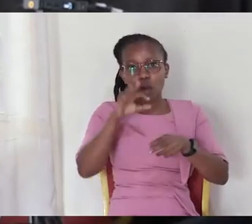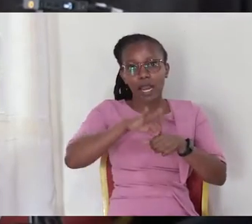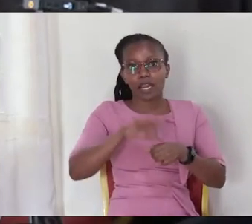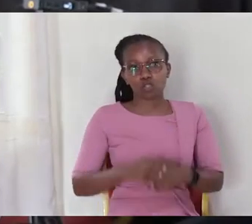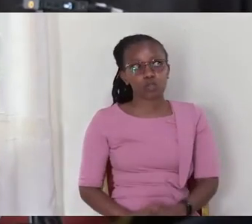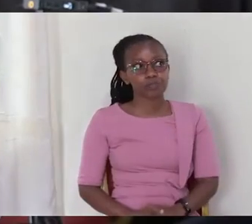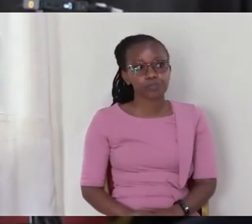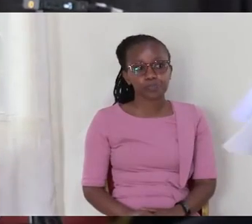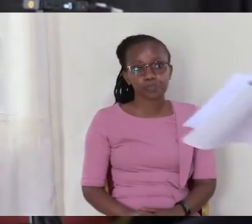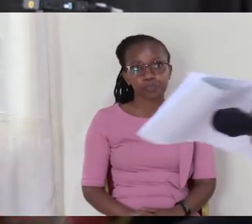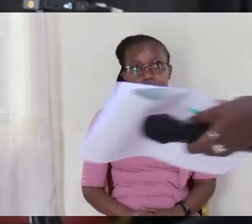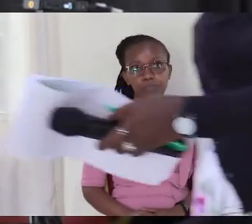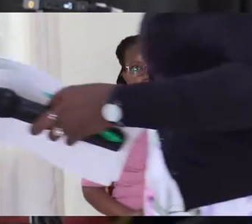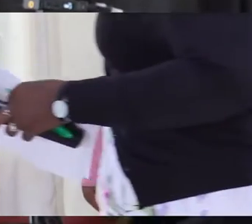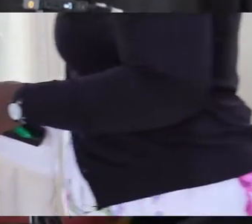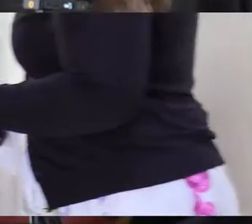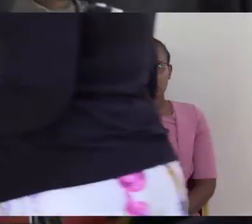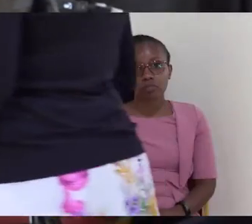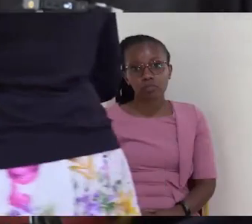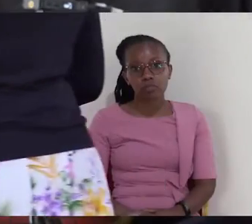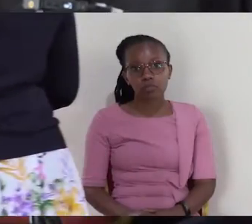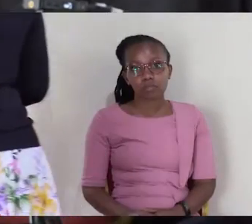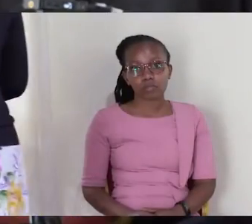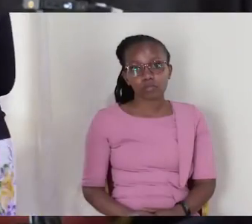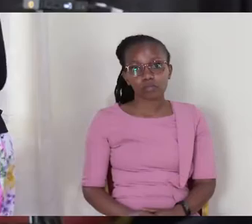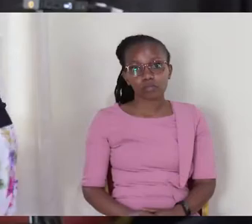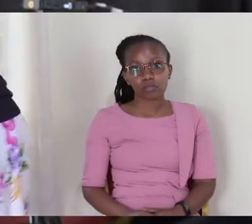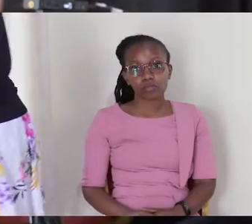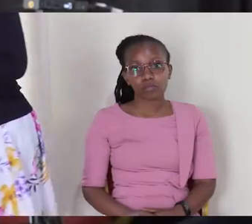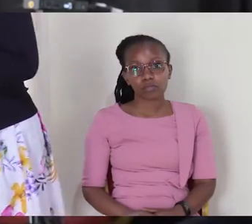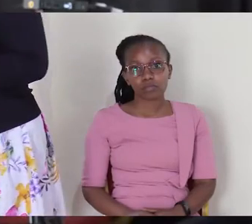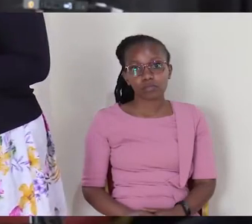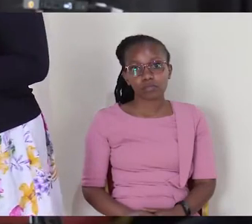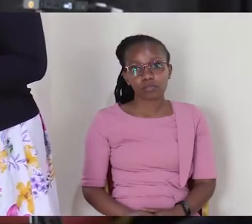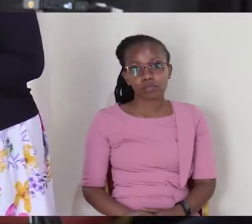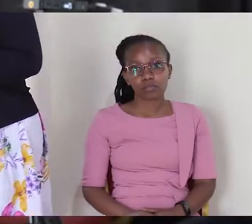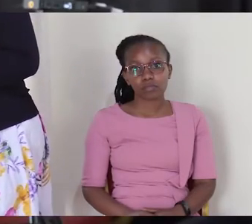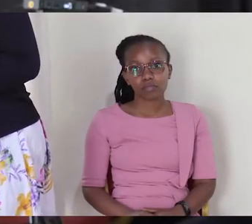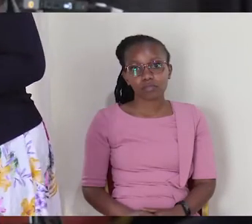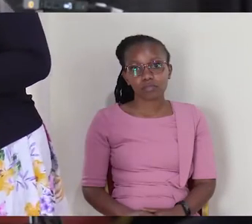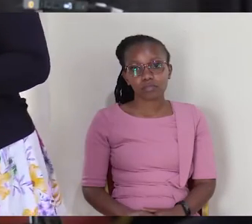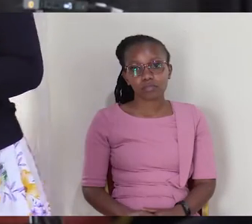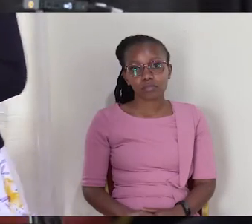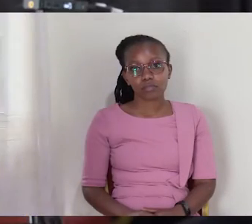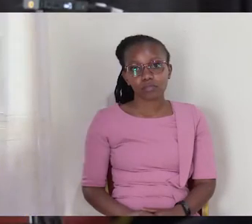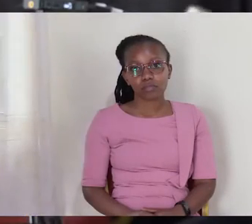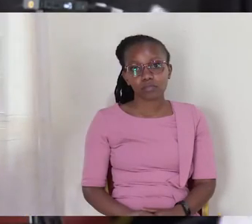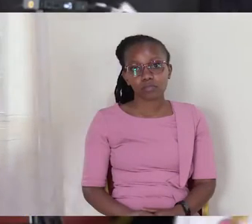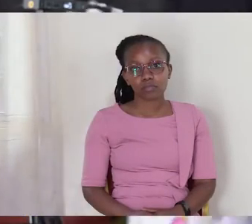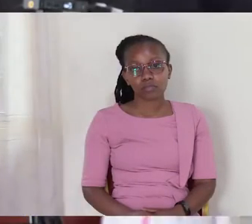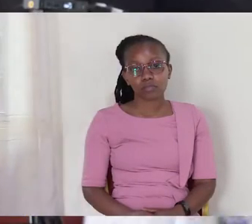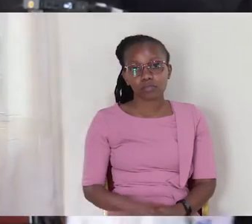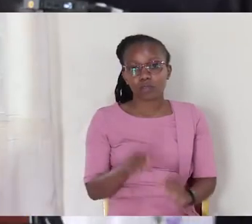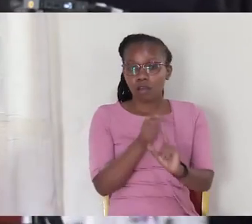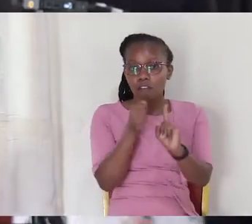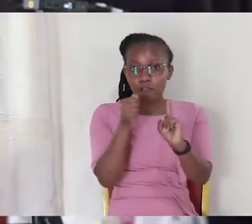And therefore, that therefore leads to a lot of violence, and that violence is also manifested in